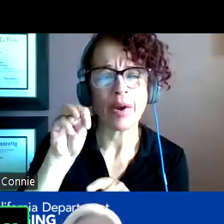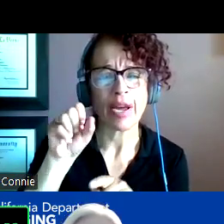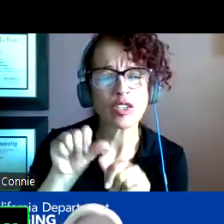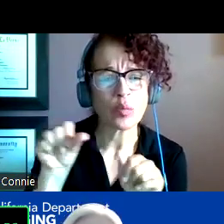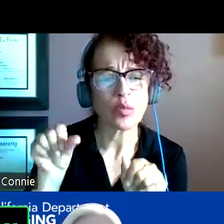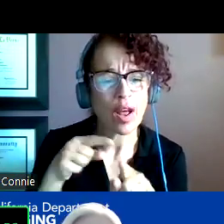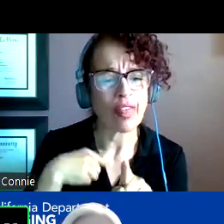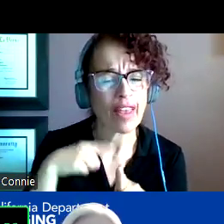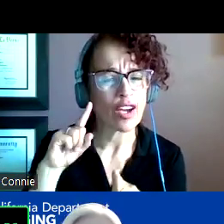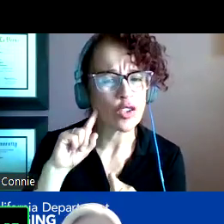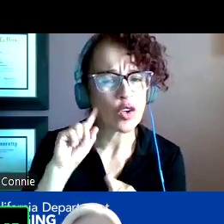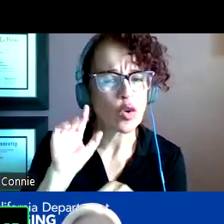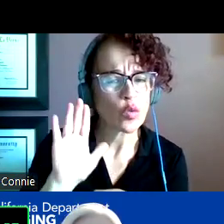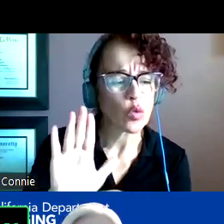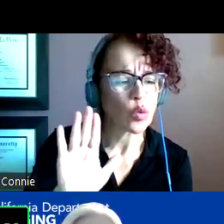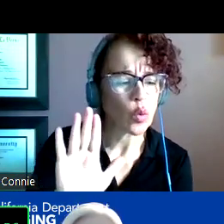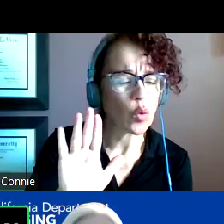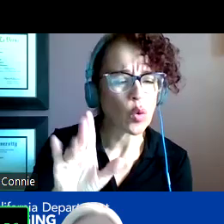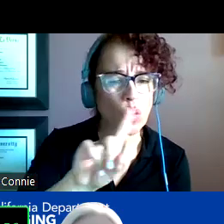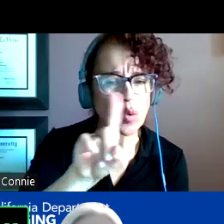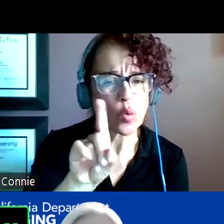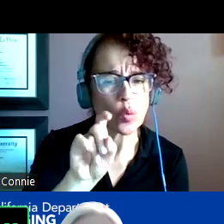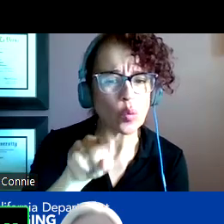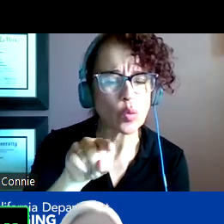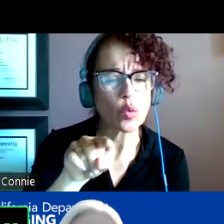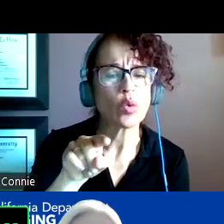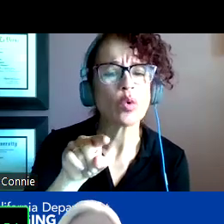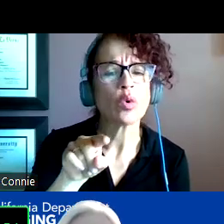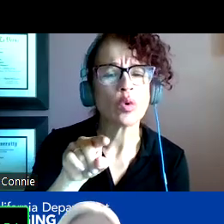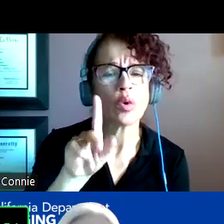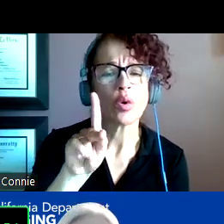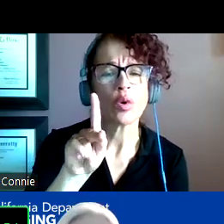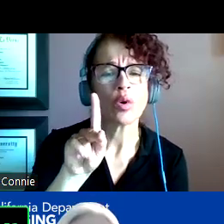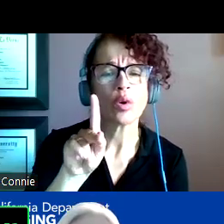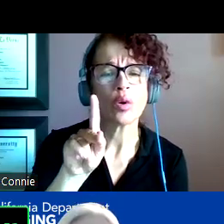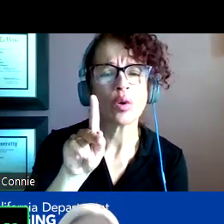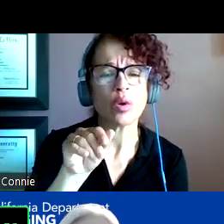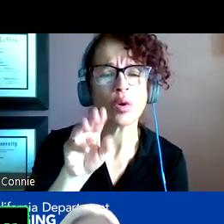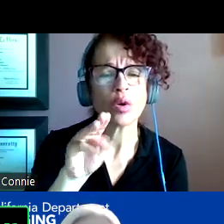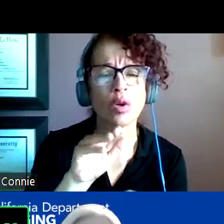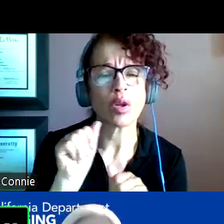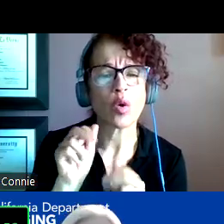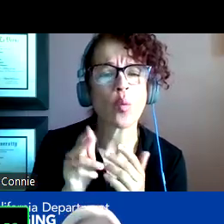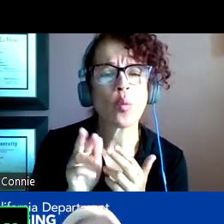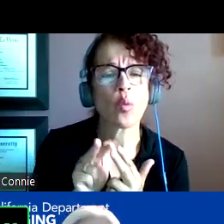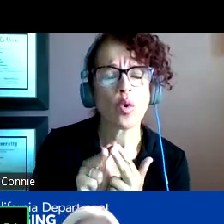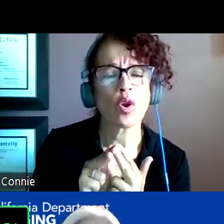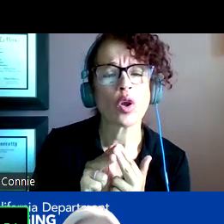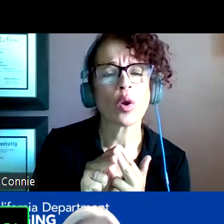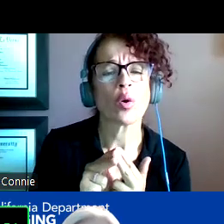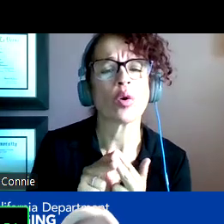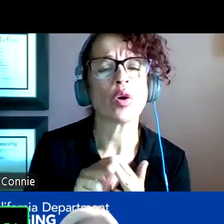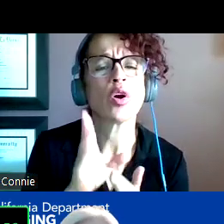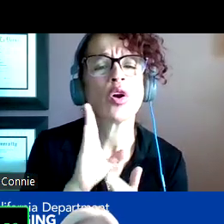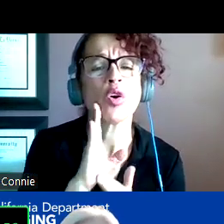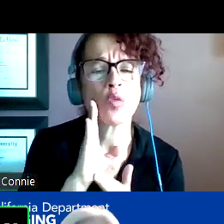I believe we heard your question to be, since Kim McCoy Wade has left, whether that position will